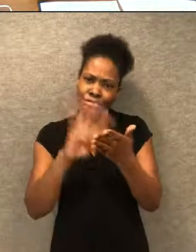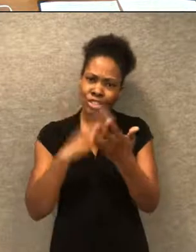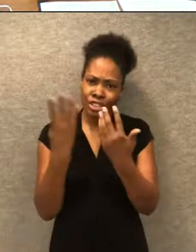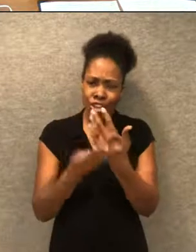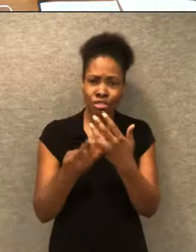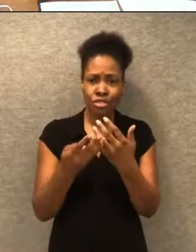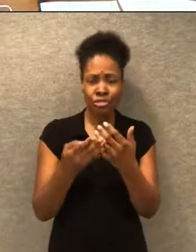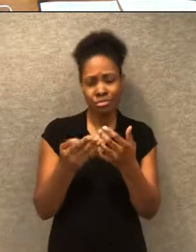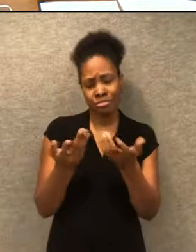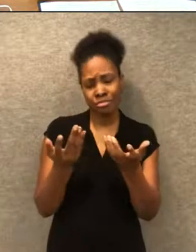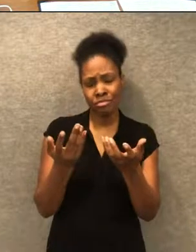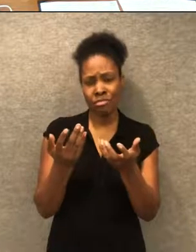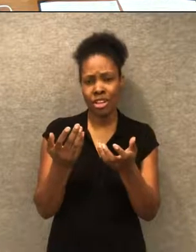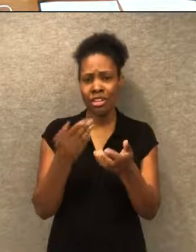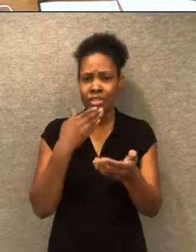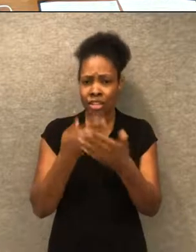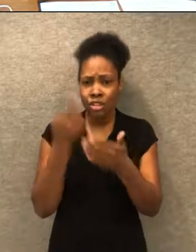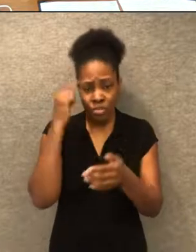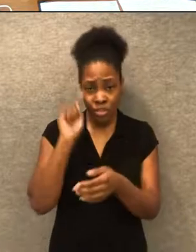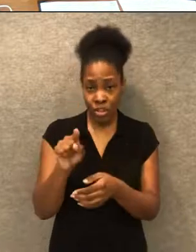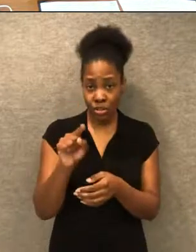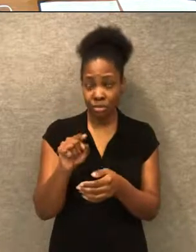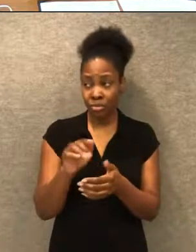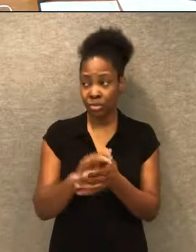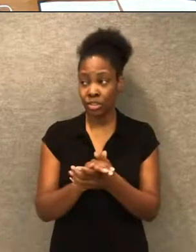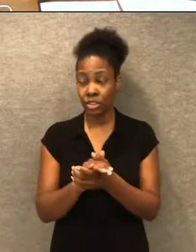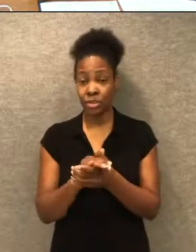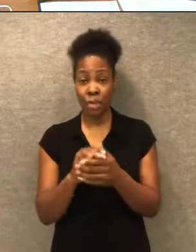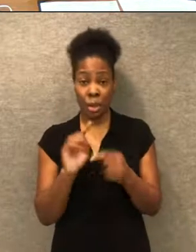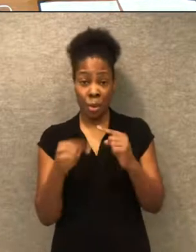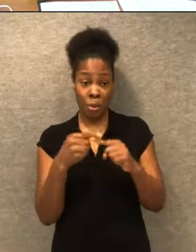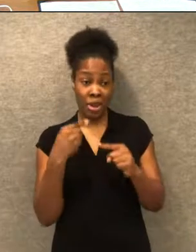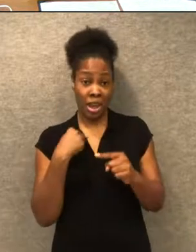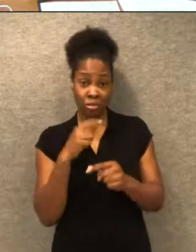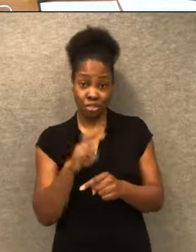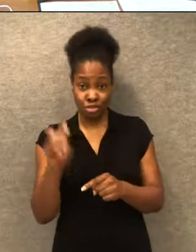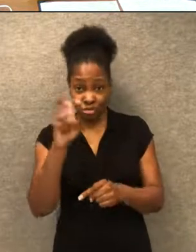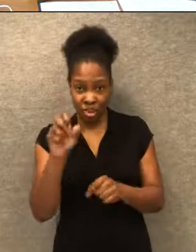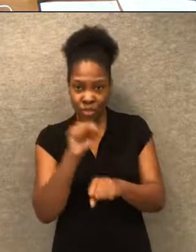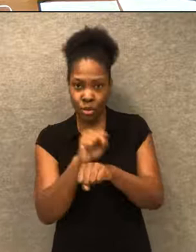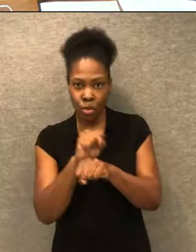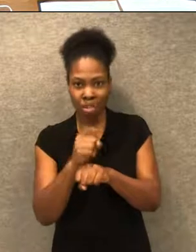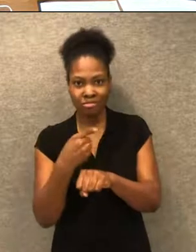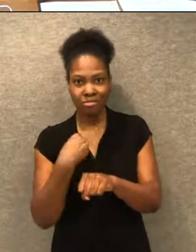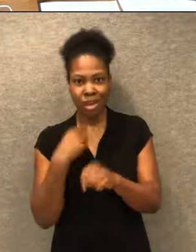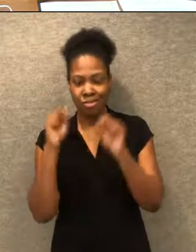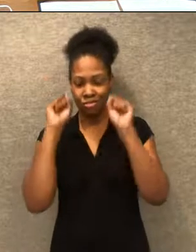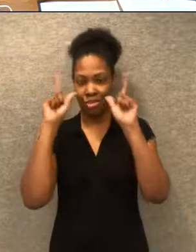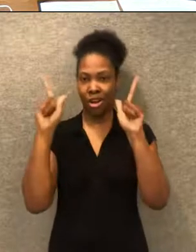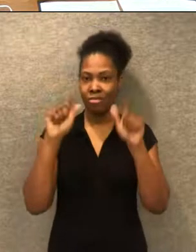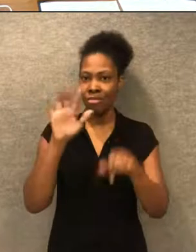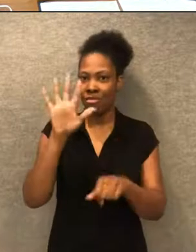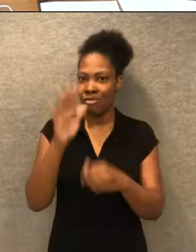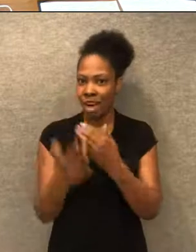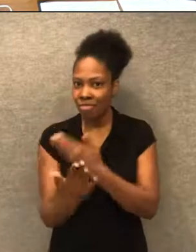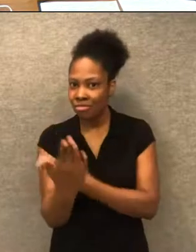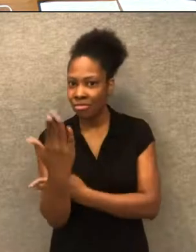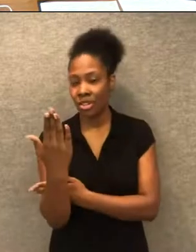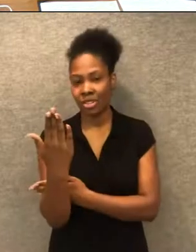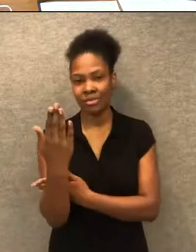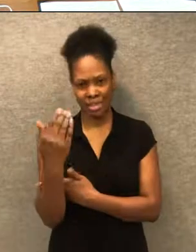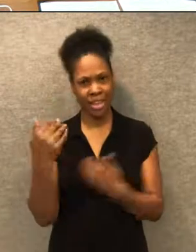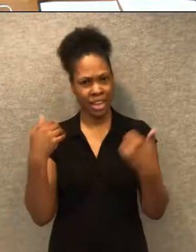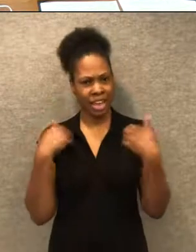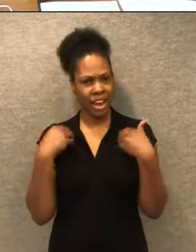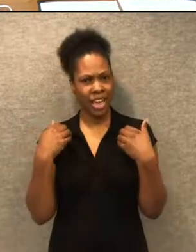for example, when I was having to commute into work, I was up at 5:30 every morning, and I had like a very clear routine.